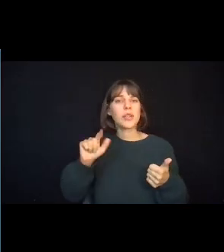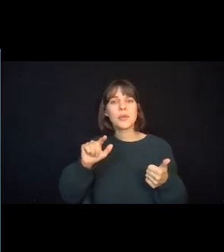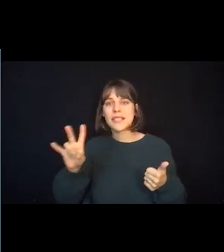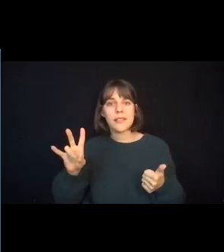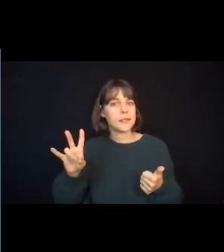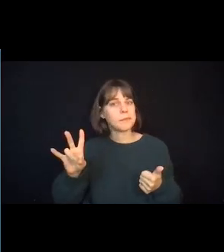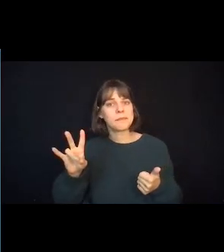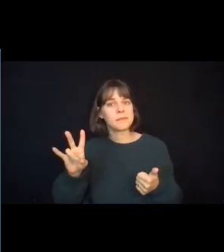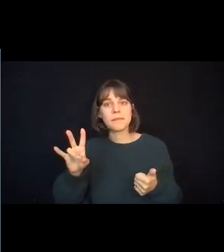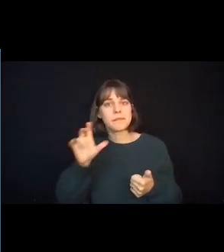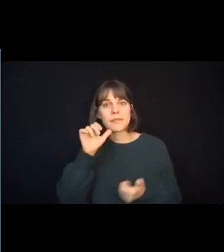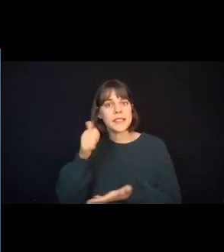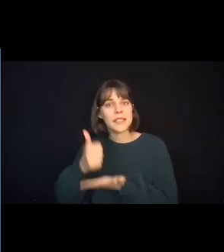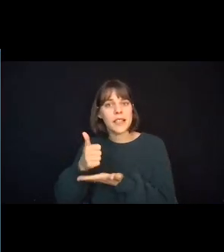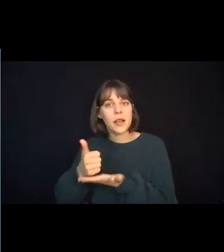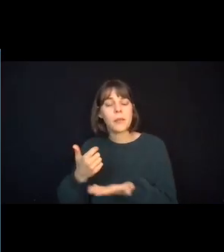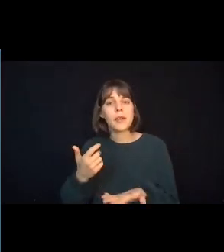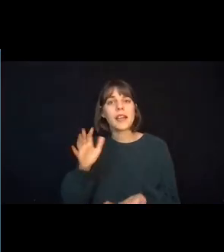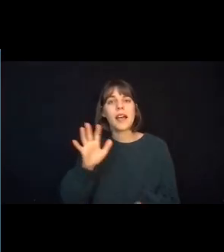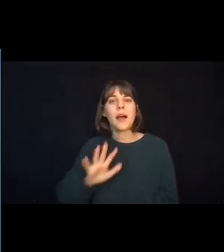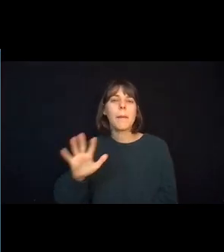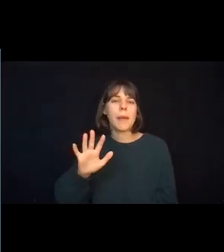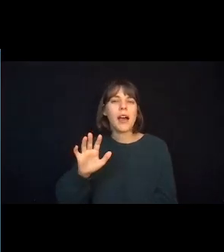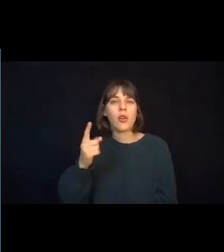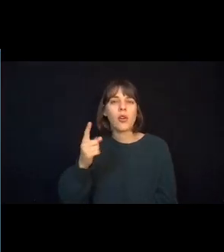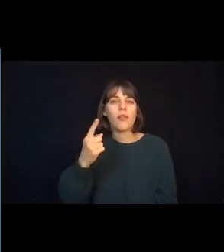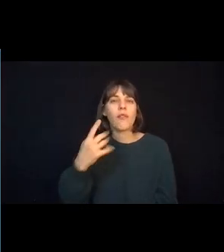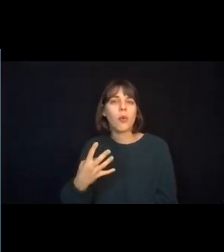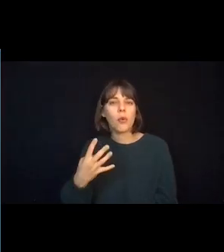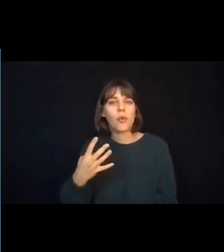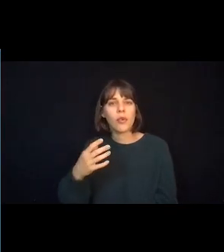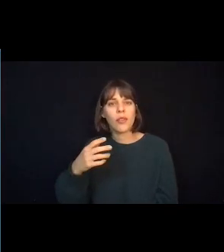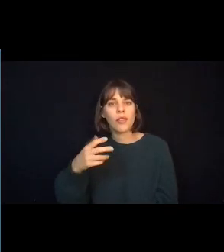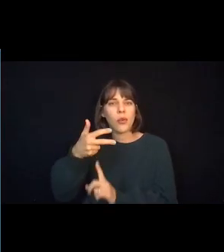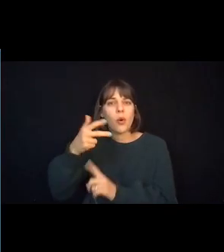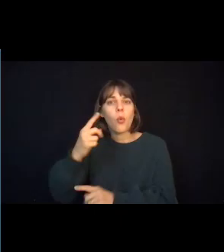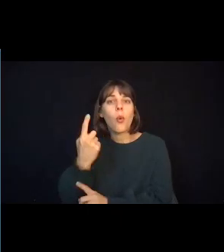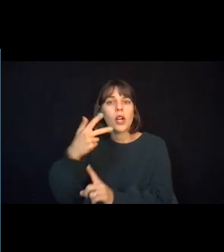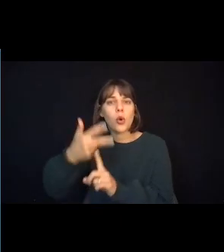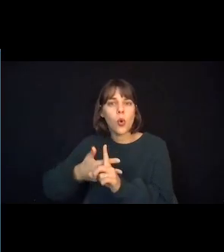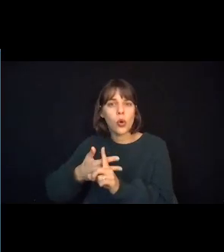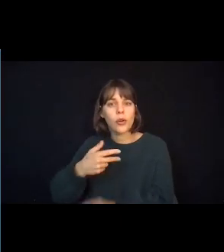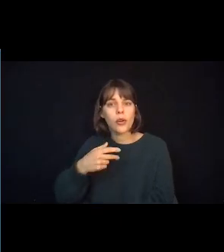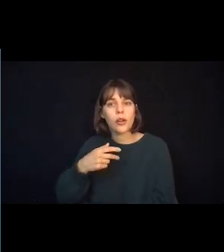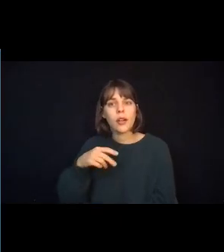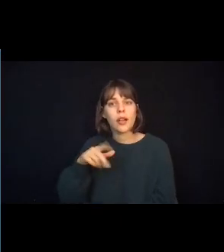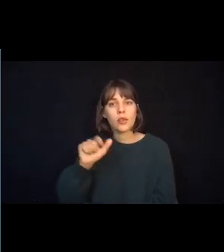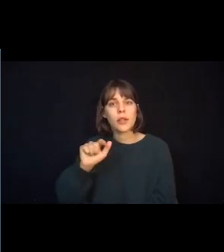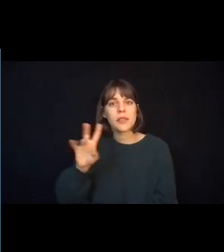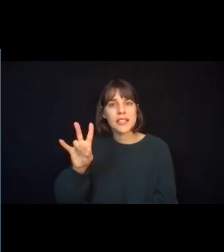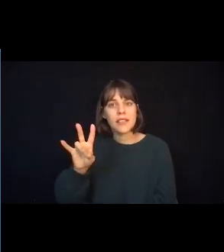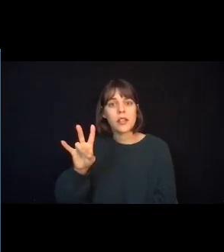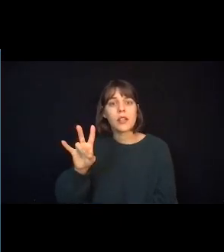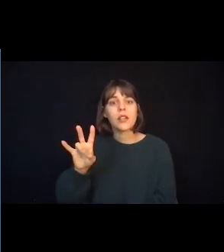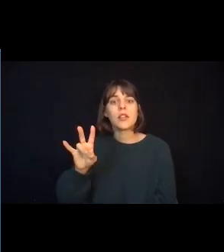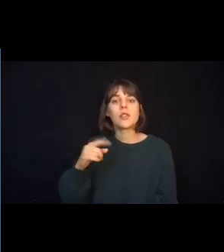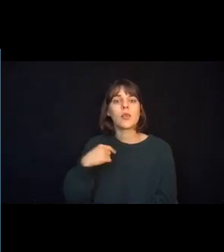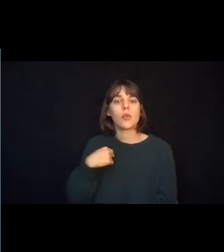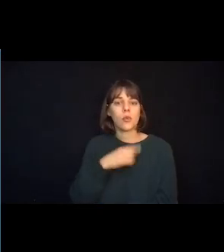and then about a quarter of 2027's gap. And so we're able to use reserves to fill the remainder of that